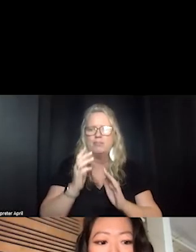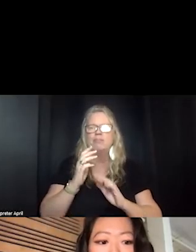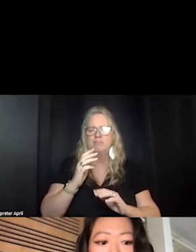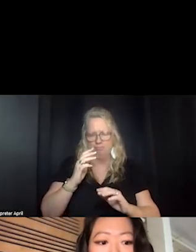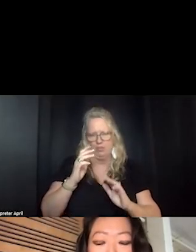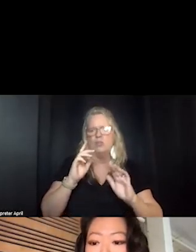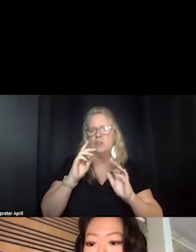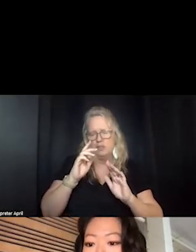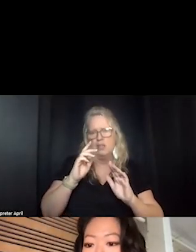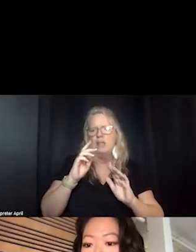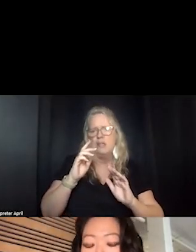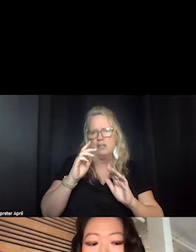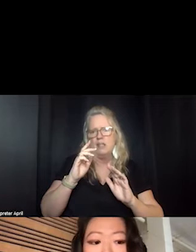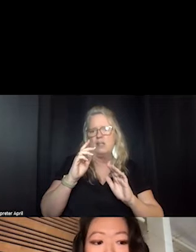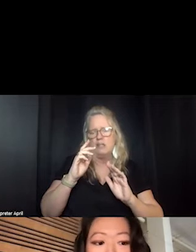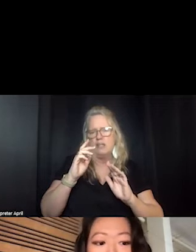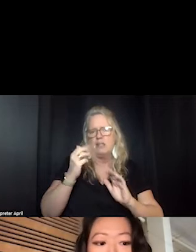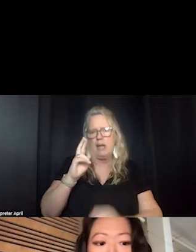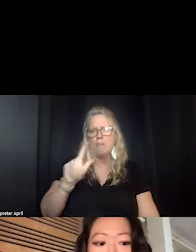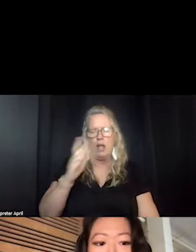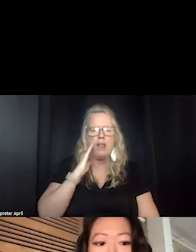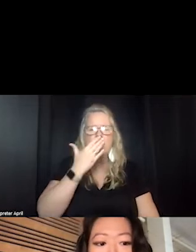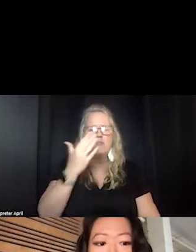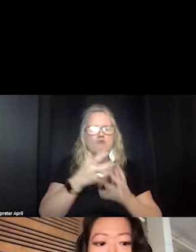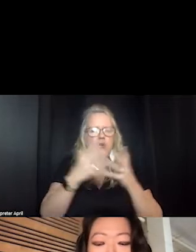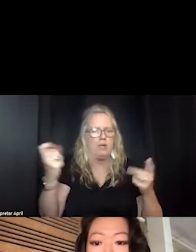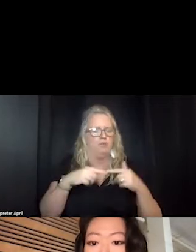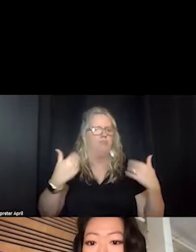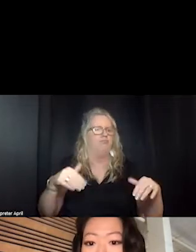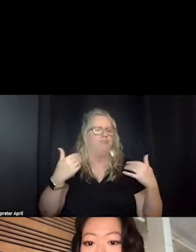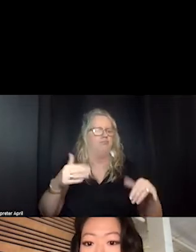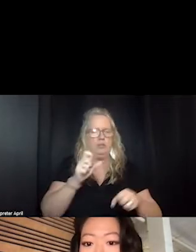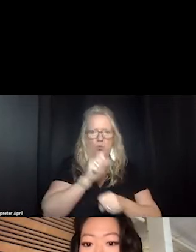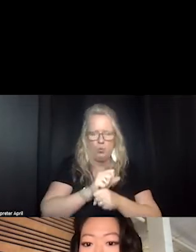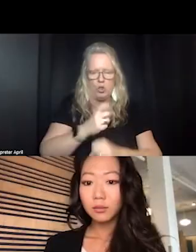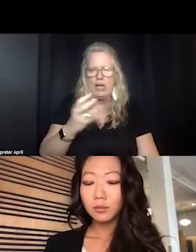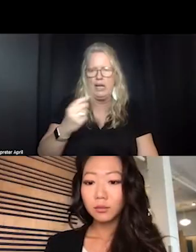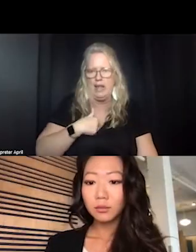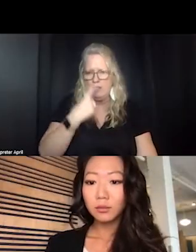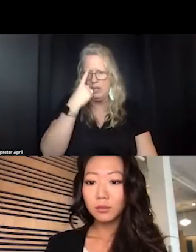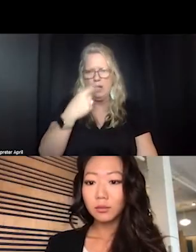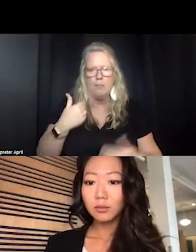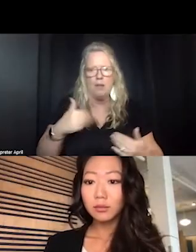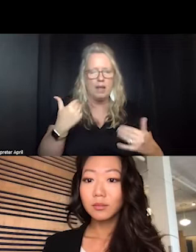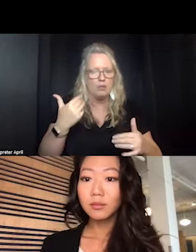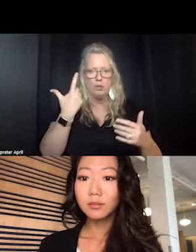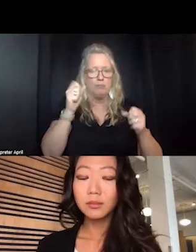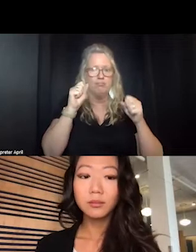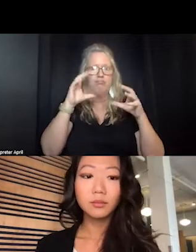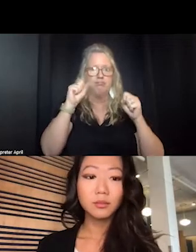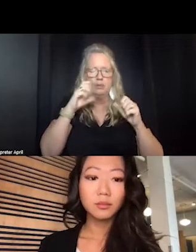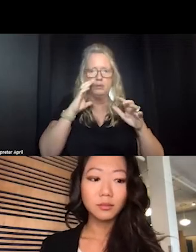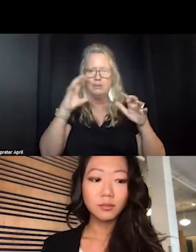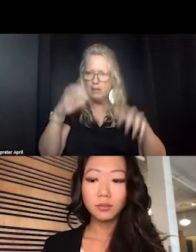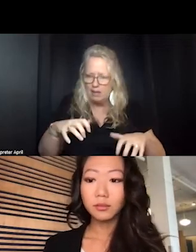Gabriella, thank you so much for sharing this incredible work. I think I am in awe and stunned by